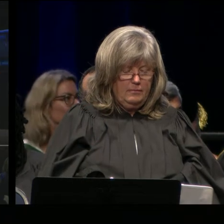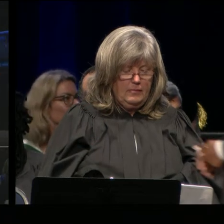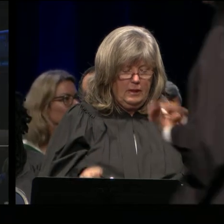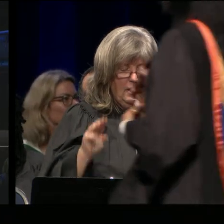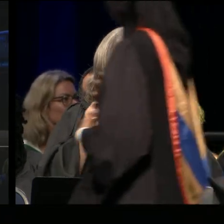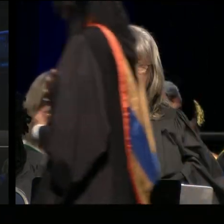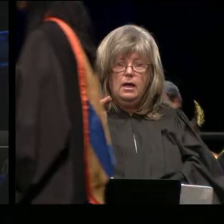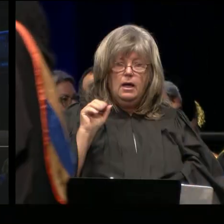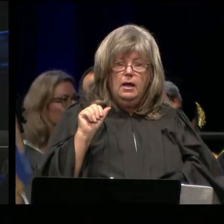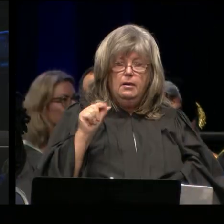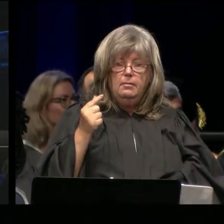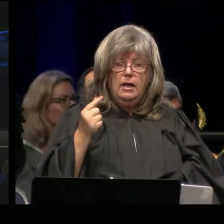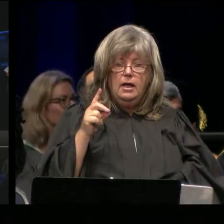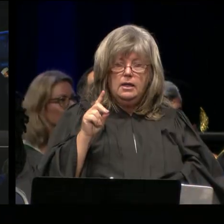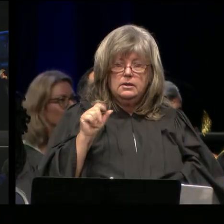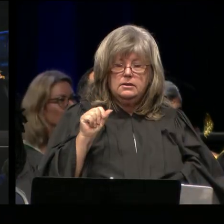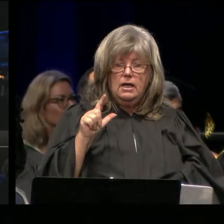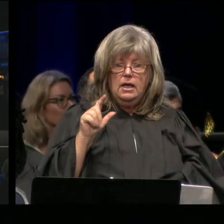Magdalene Singaraja.